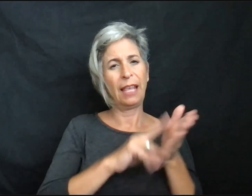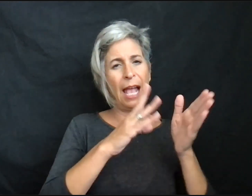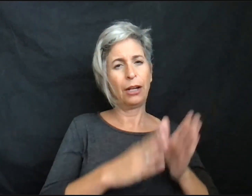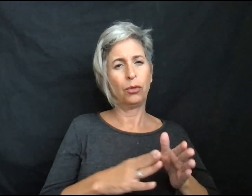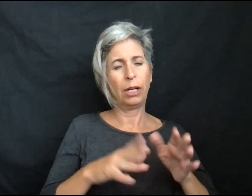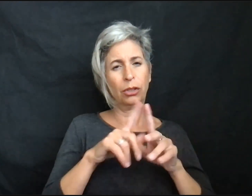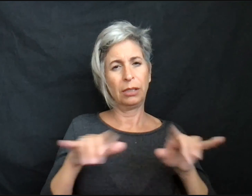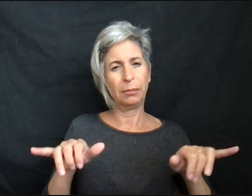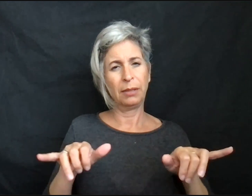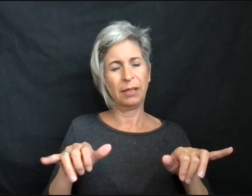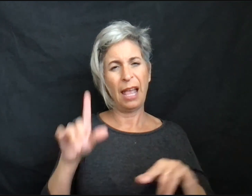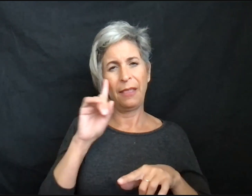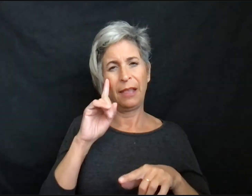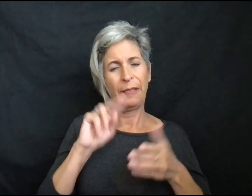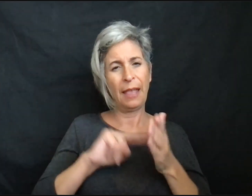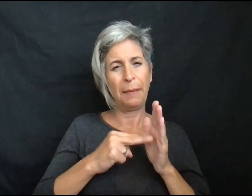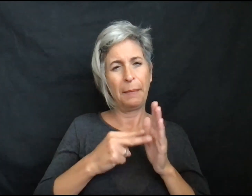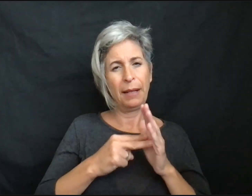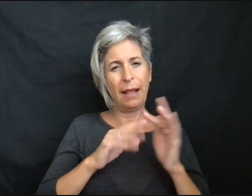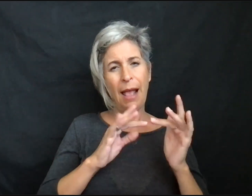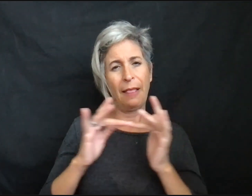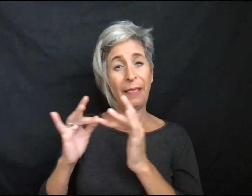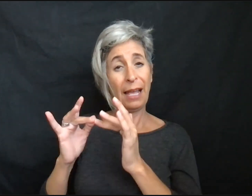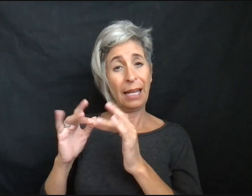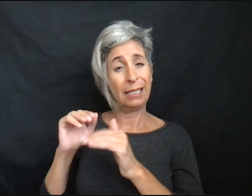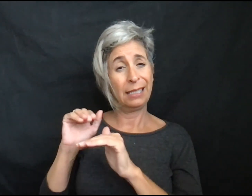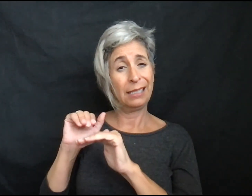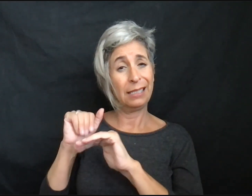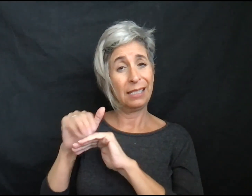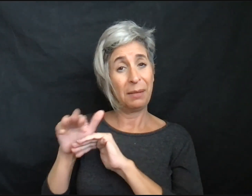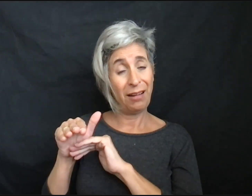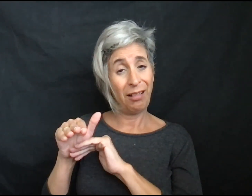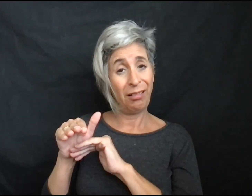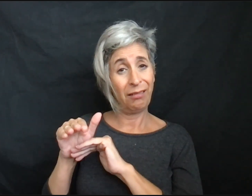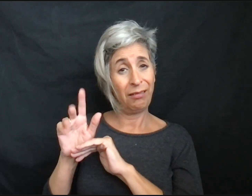I think they mean on the online submittal.